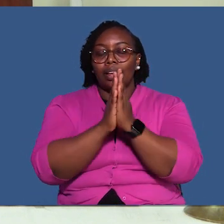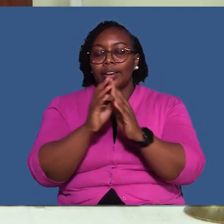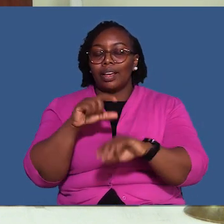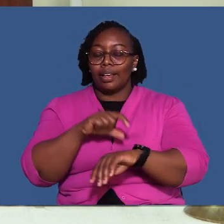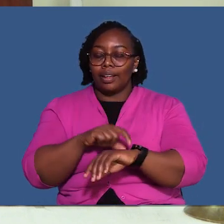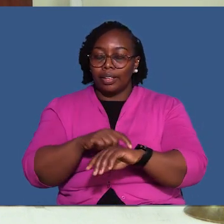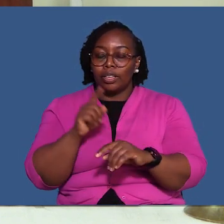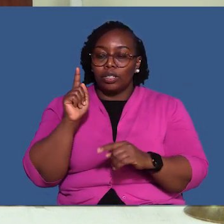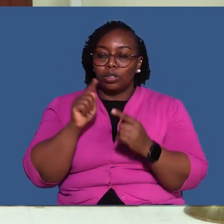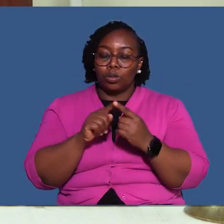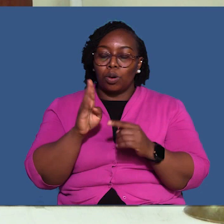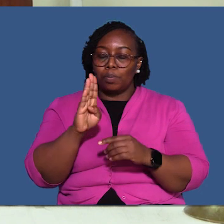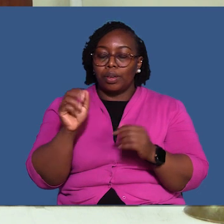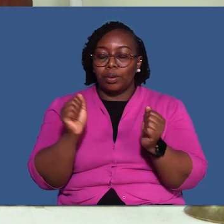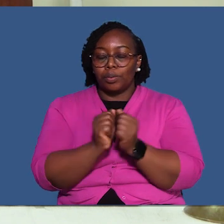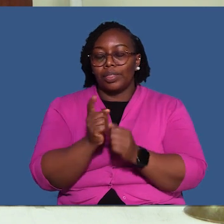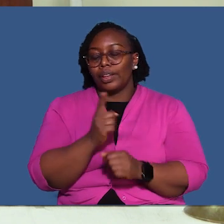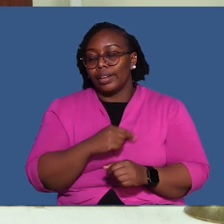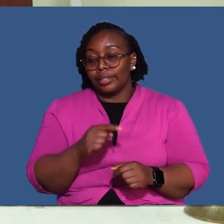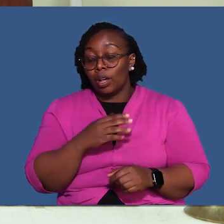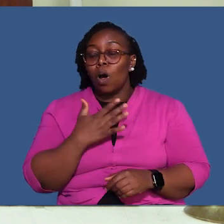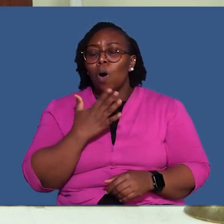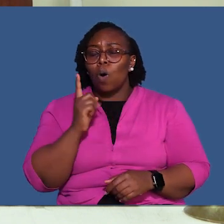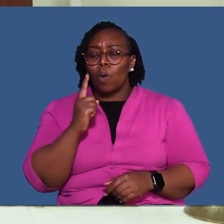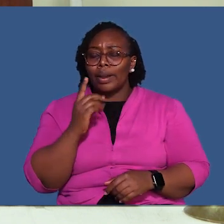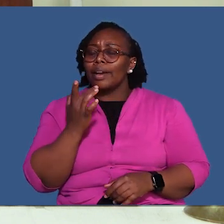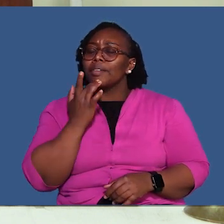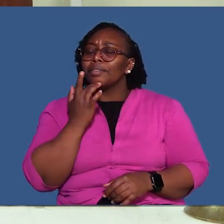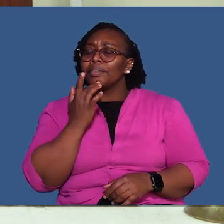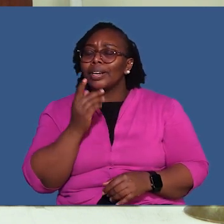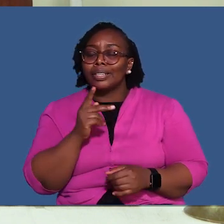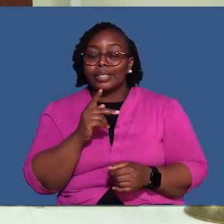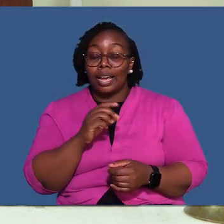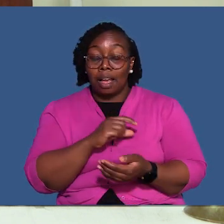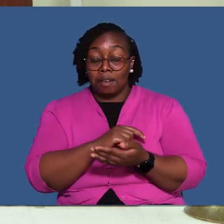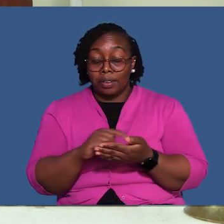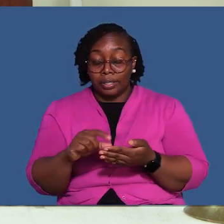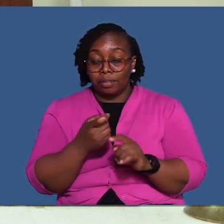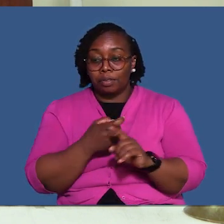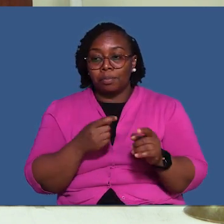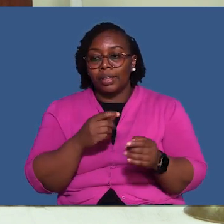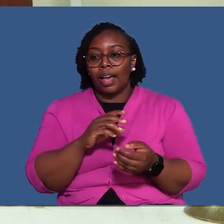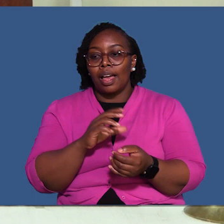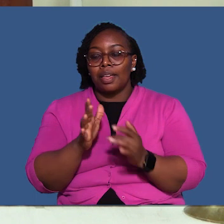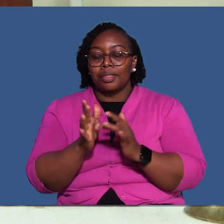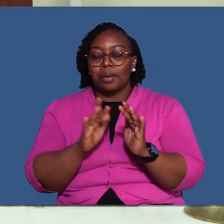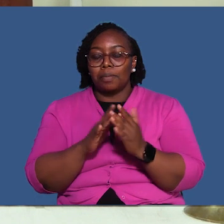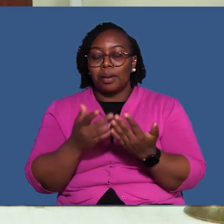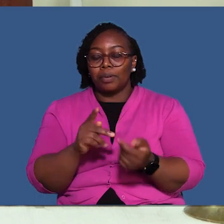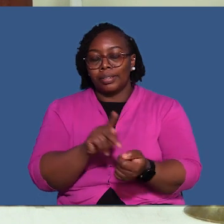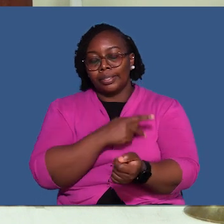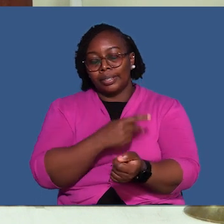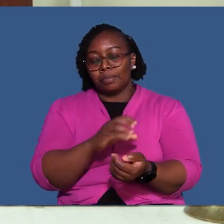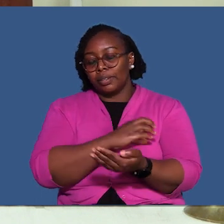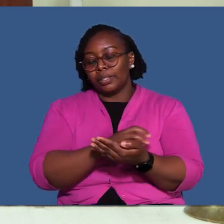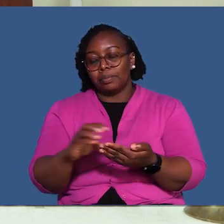One of my favorite verses in the Bible are from Psalm 18, where in response